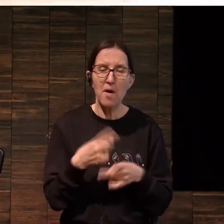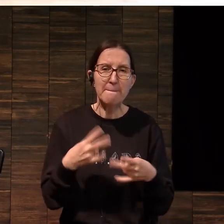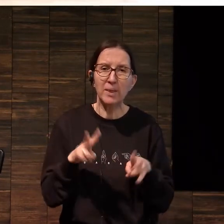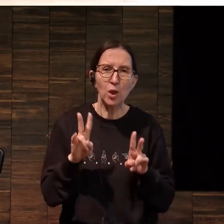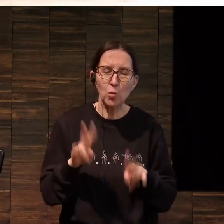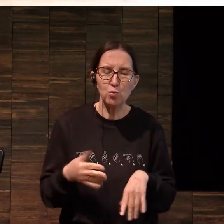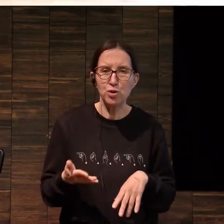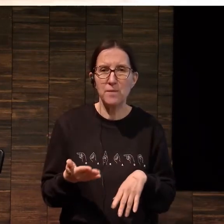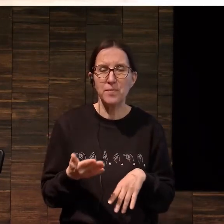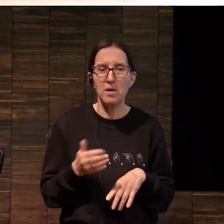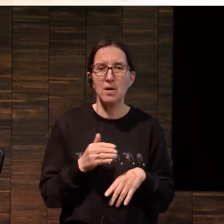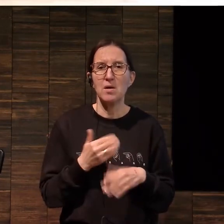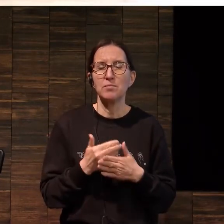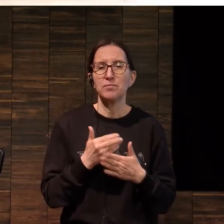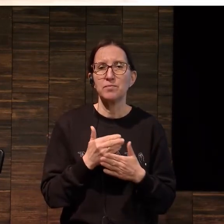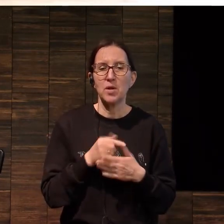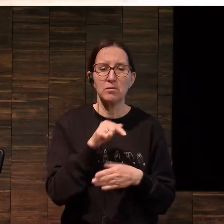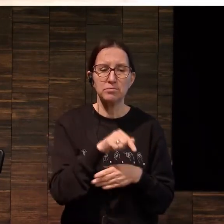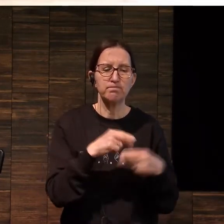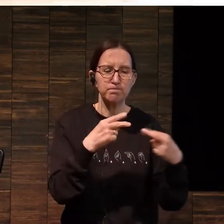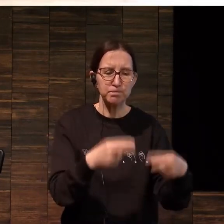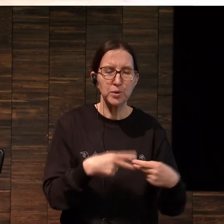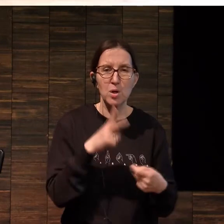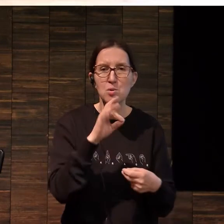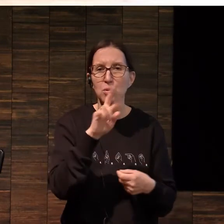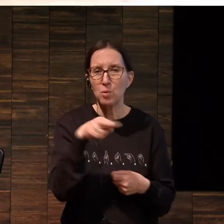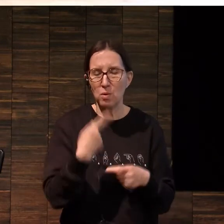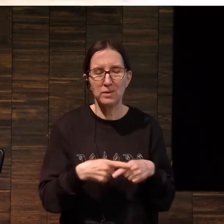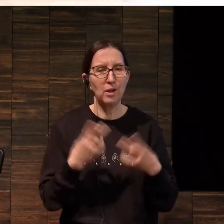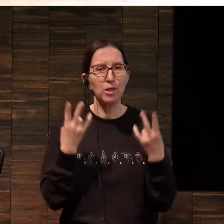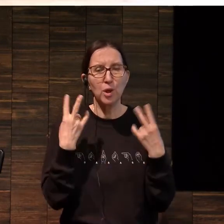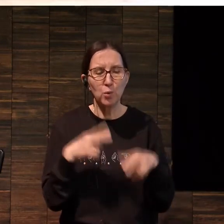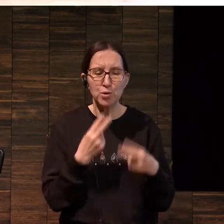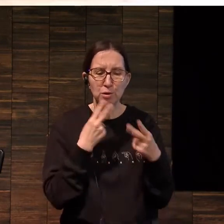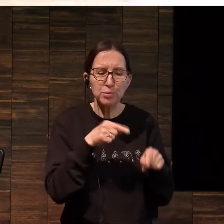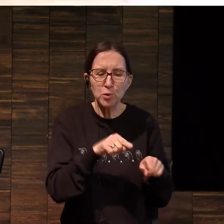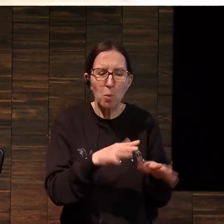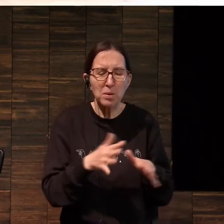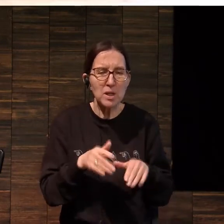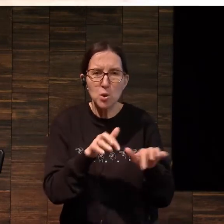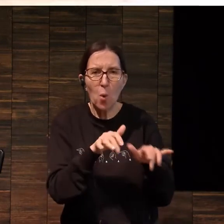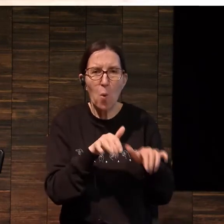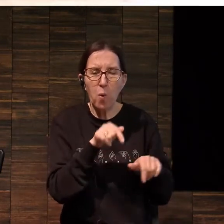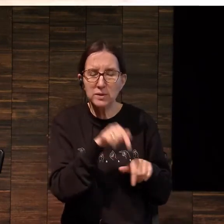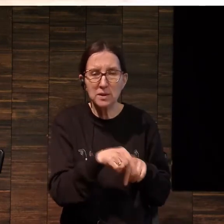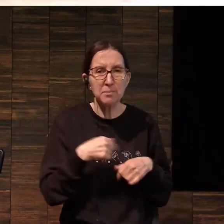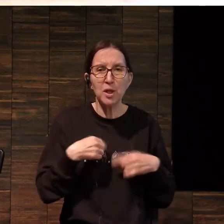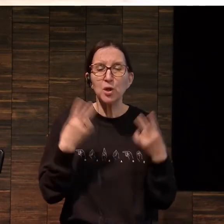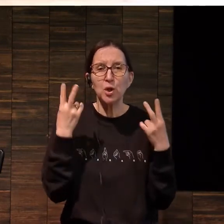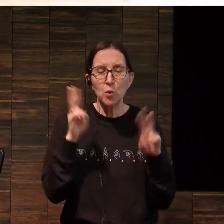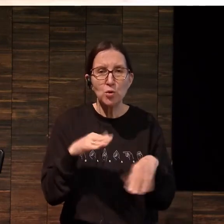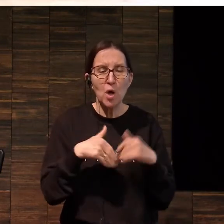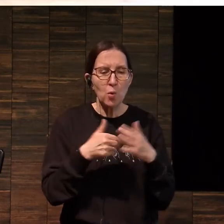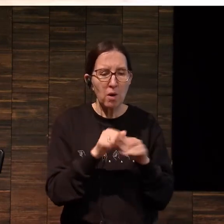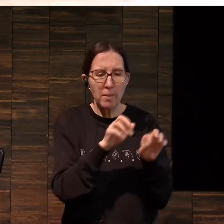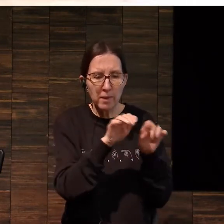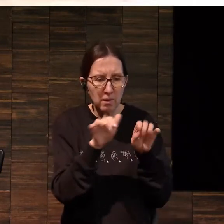don't have to update alt text manually. They're able to do it through a widget or through automated processes.